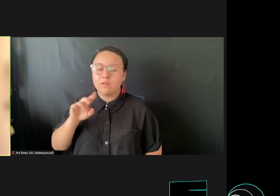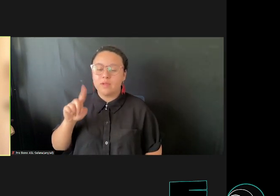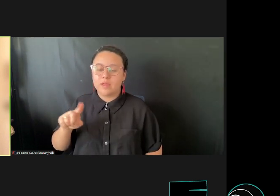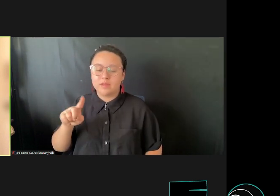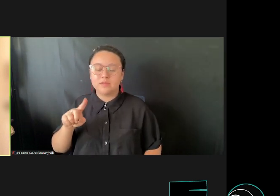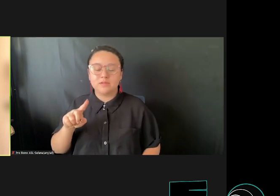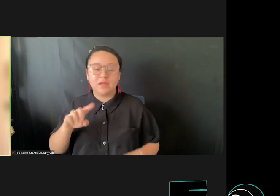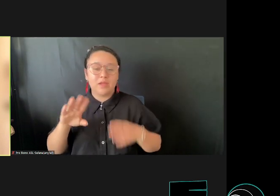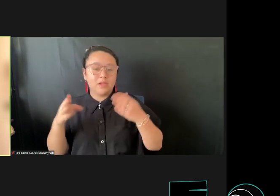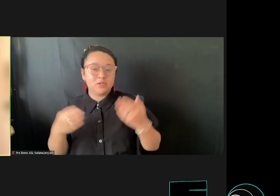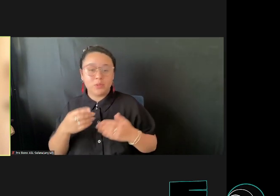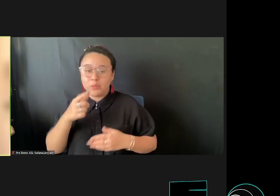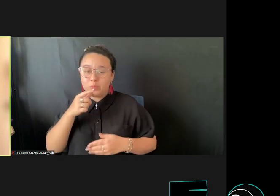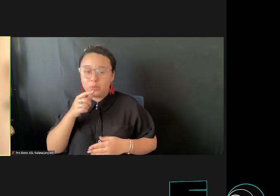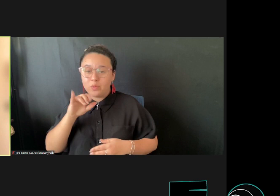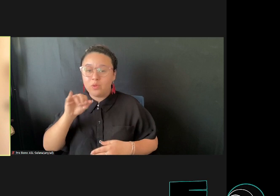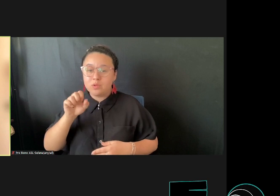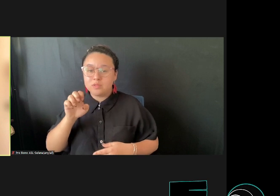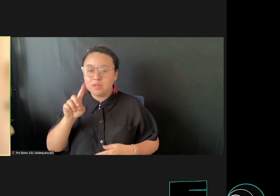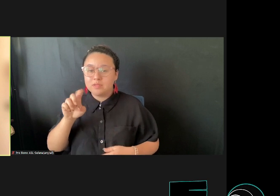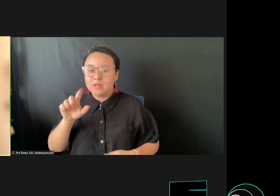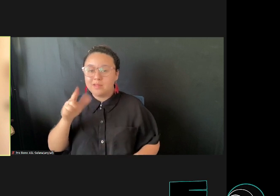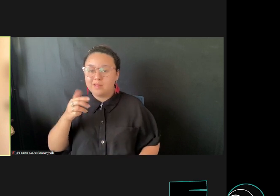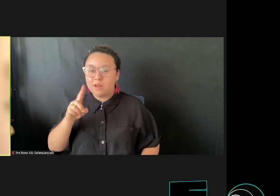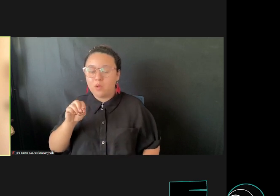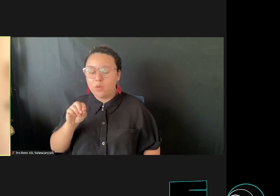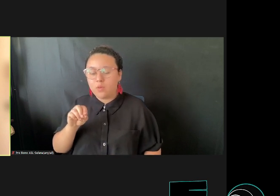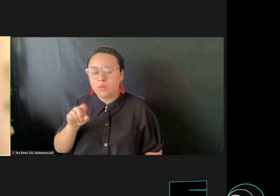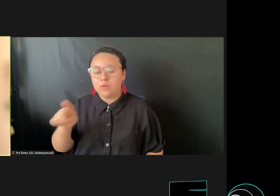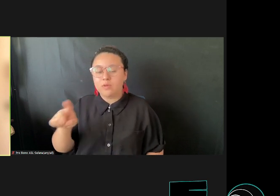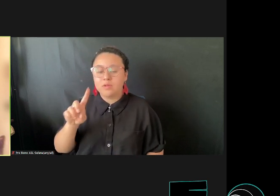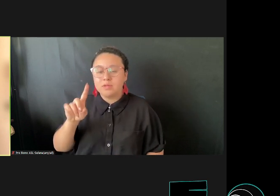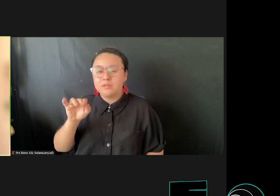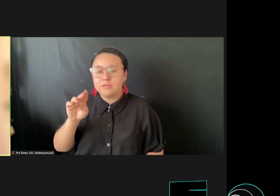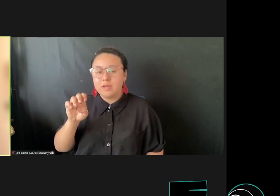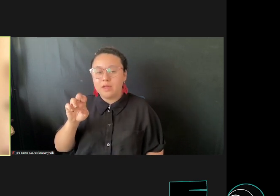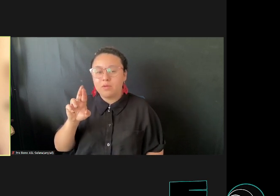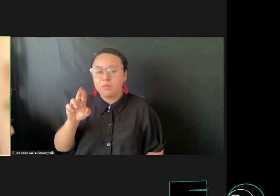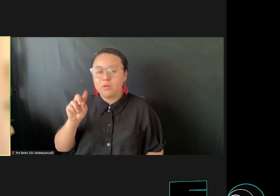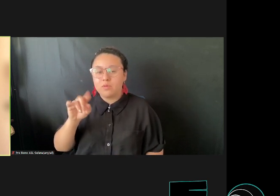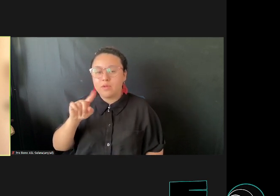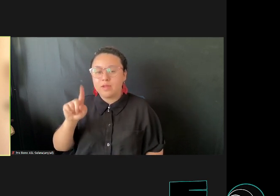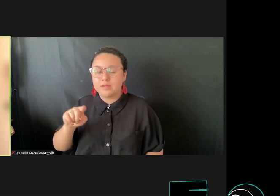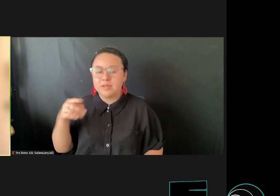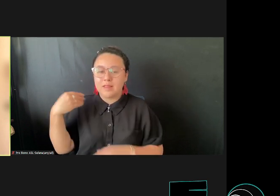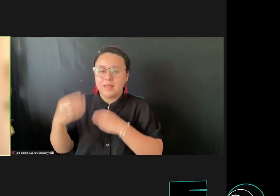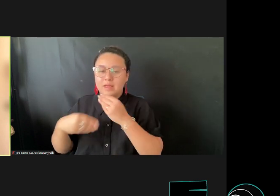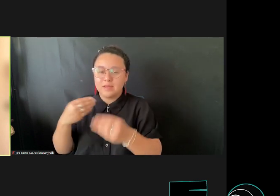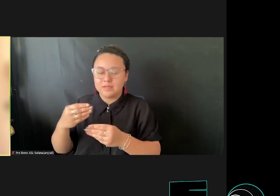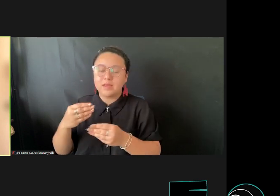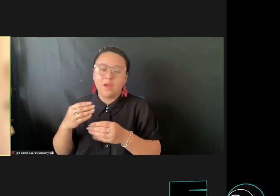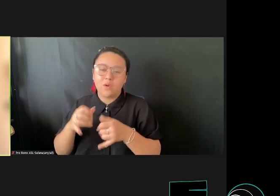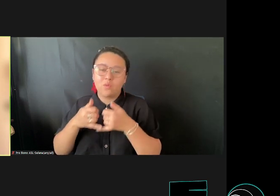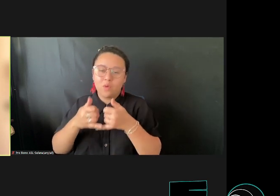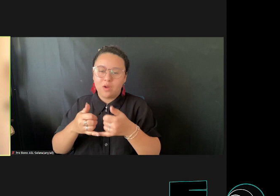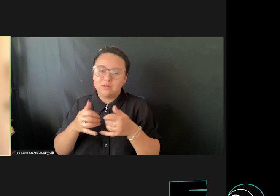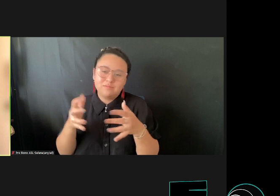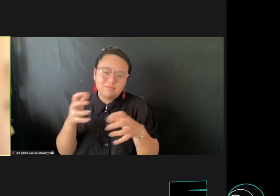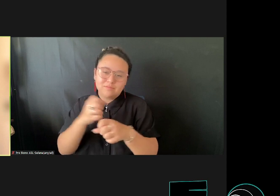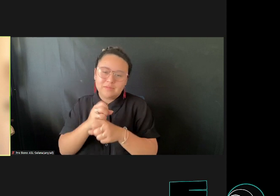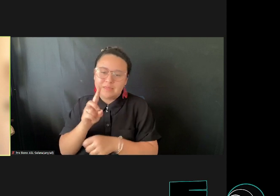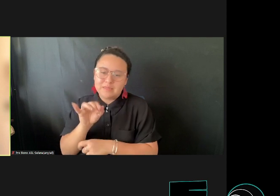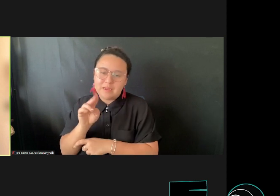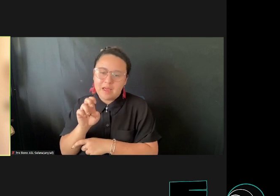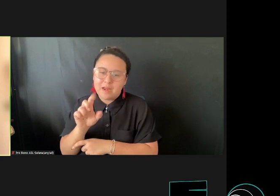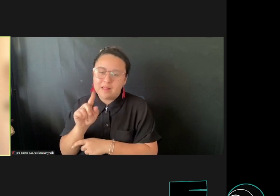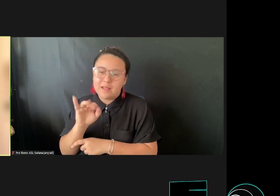Delgado. The Diane Rodriguez Teatrista Award, known as the Diane, is a Latinx Theatre Commons first